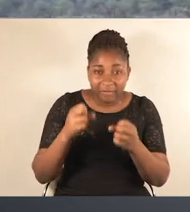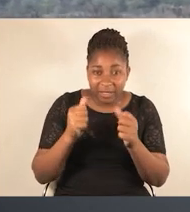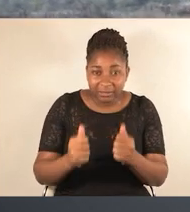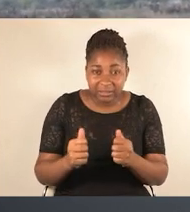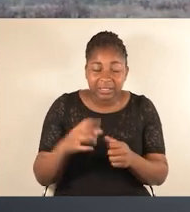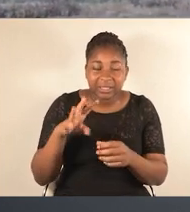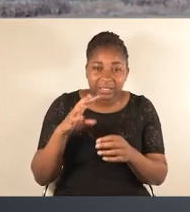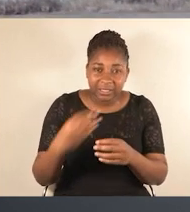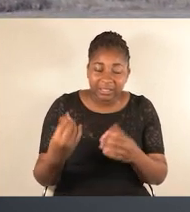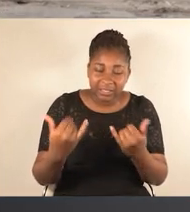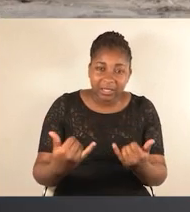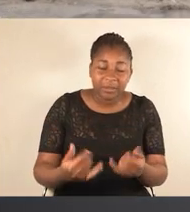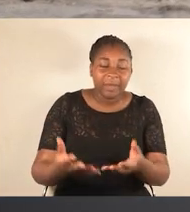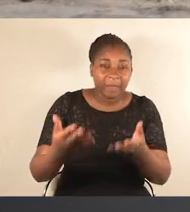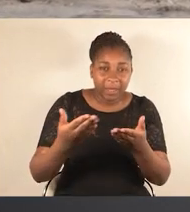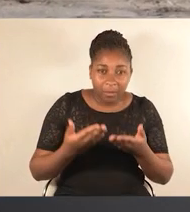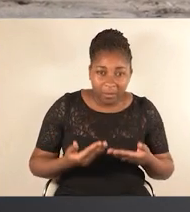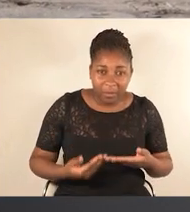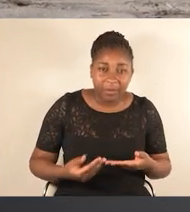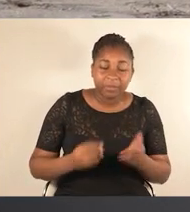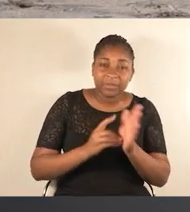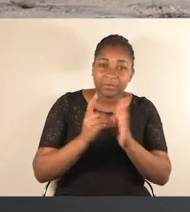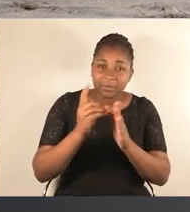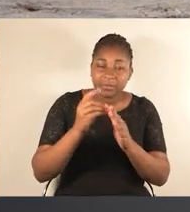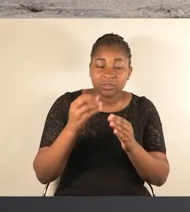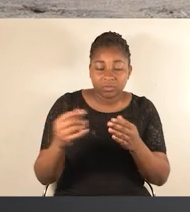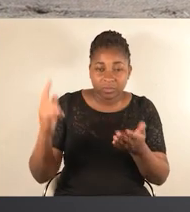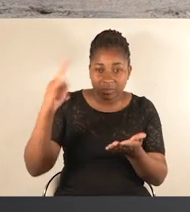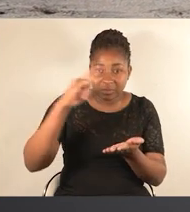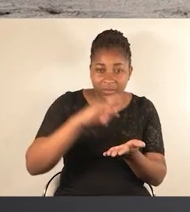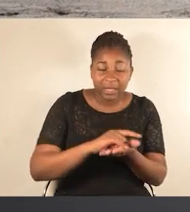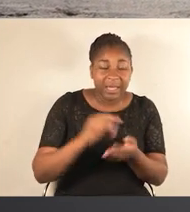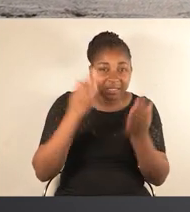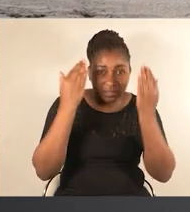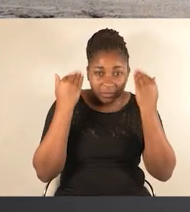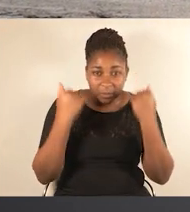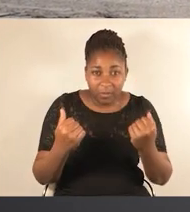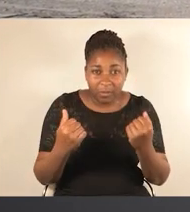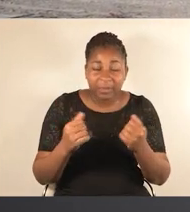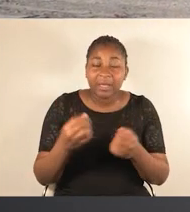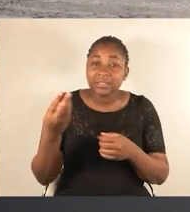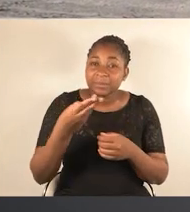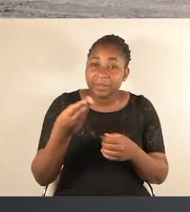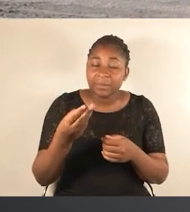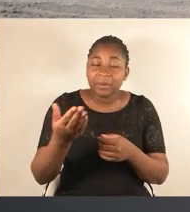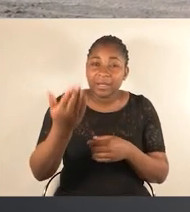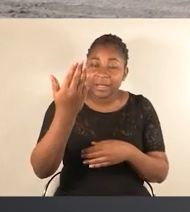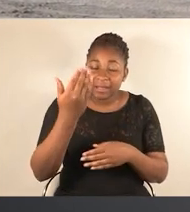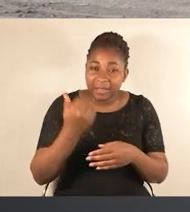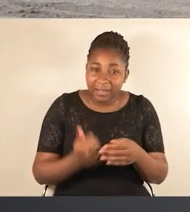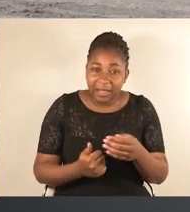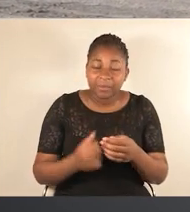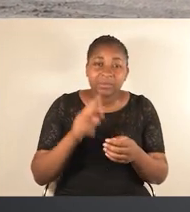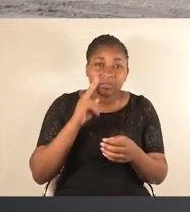So it's actually a very welcome development to our airport. And we hope it will attract even